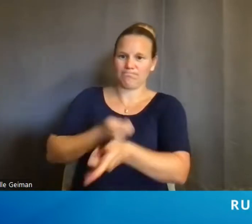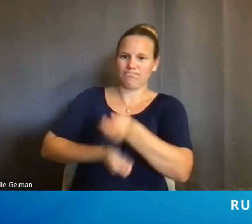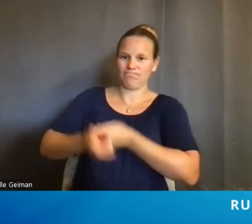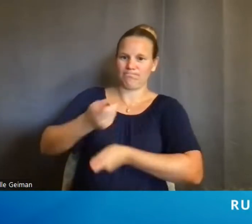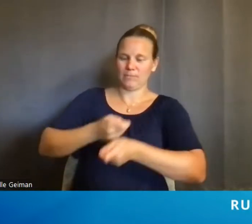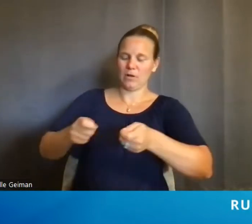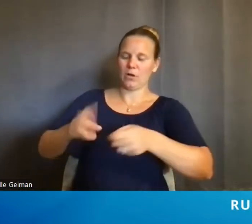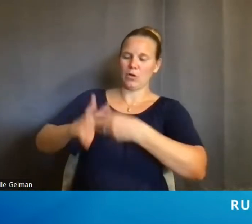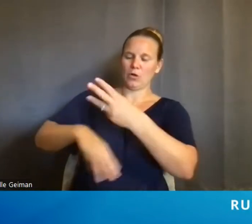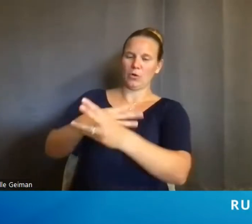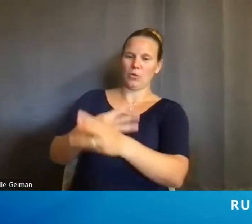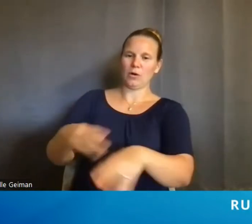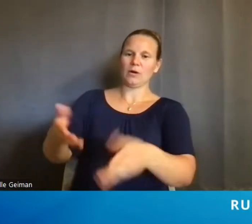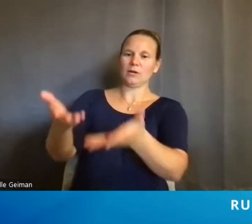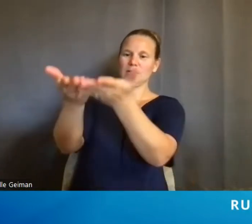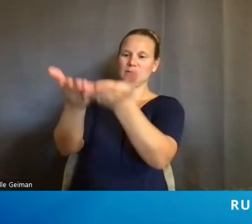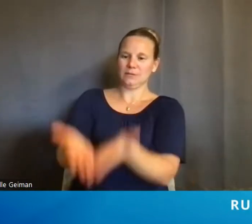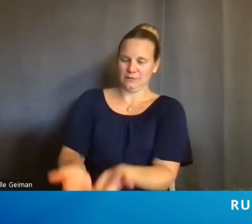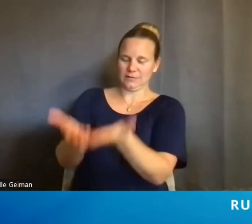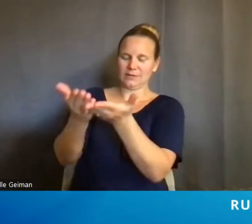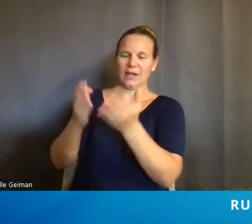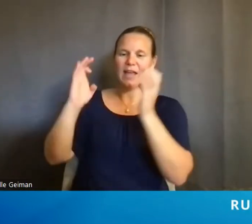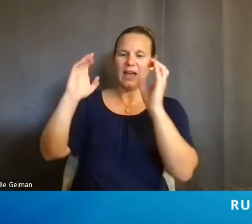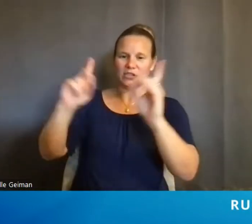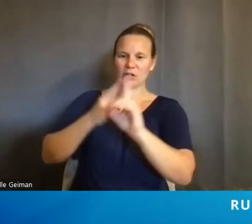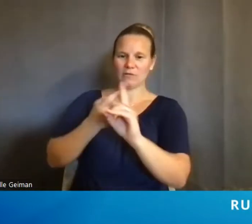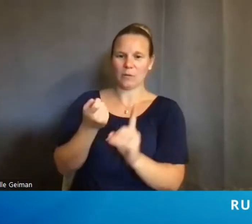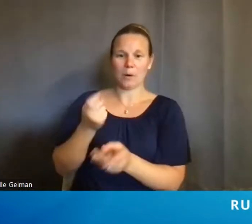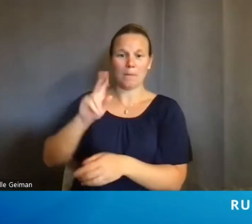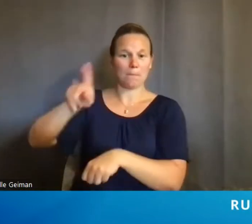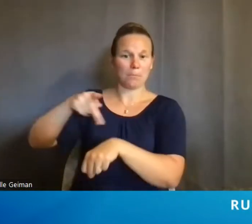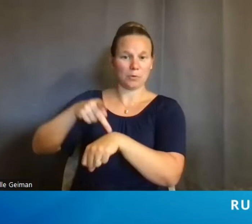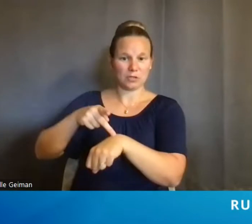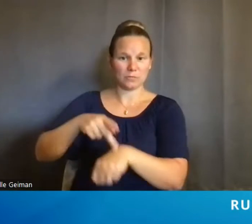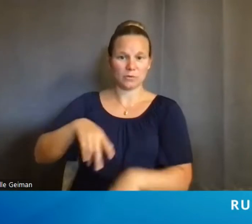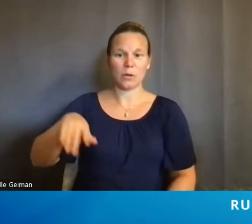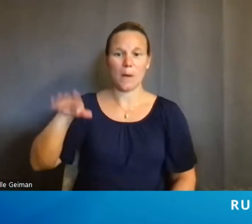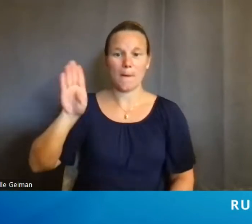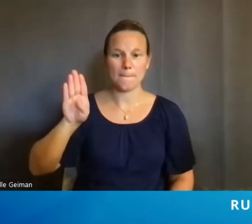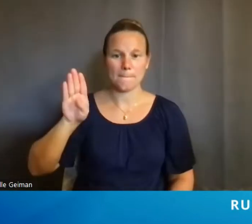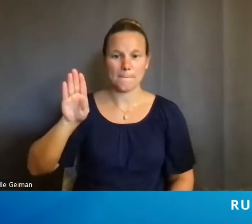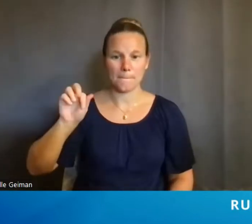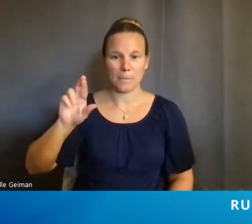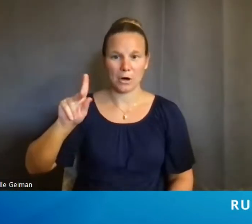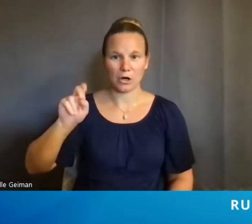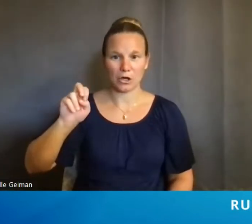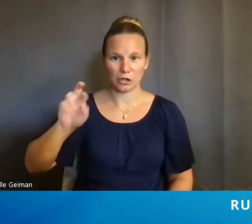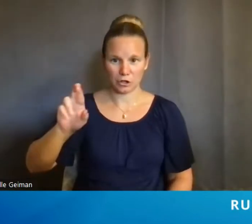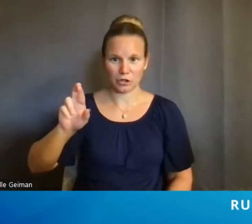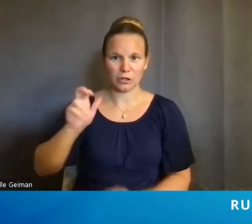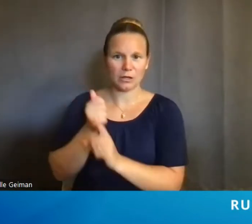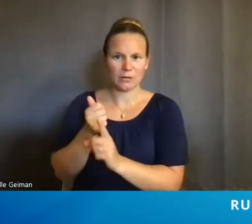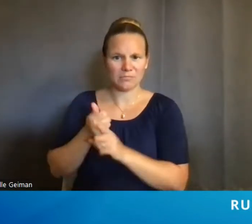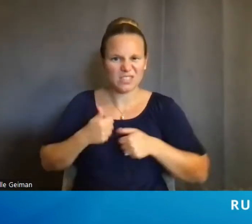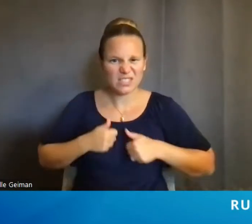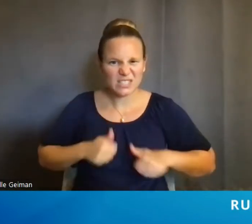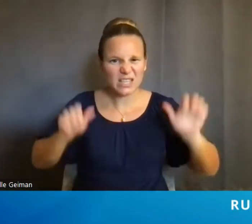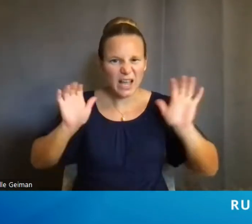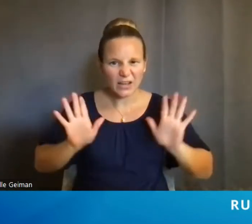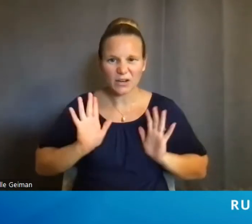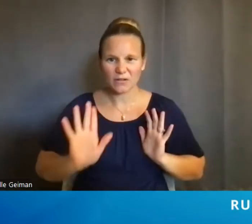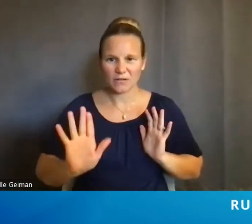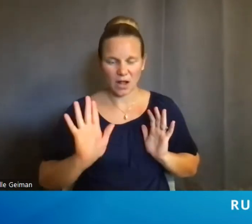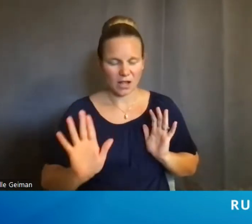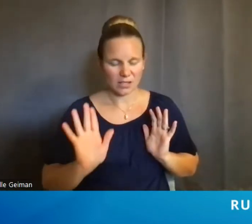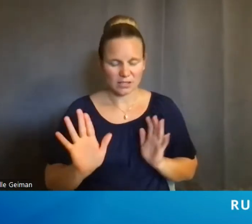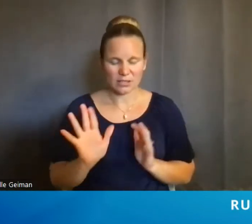Barker from Alaska. And we are grateful to have him today, giving up his valuable time in a busy time of the school year.